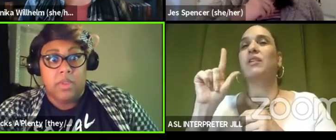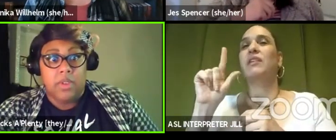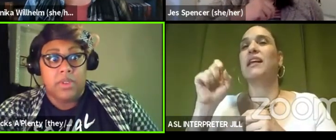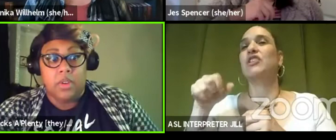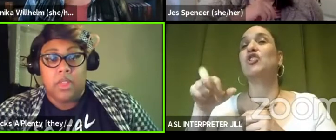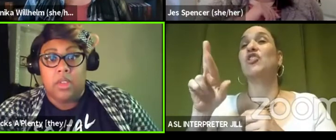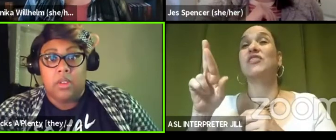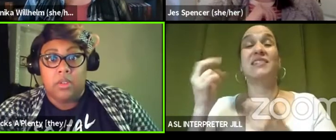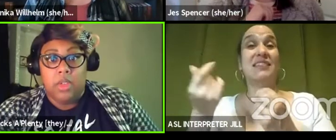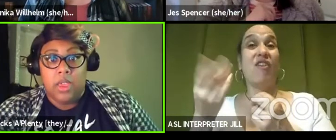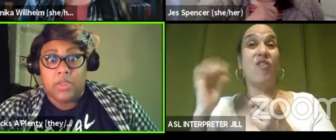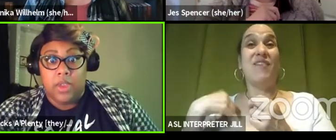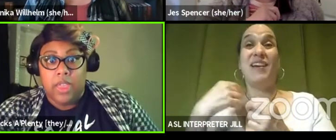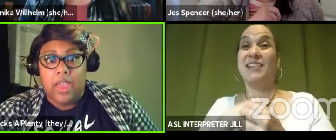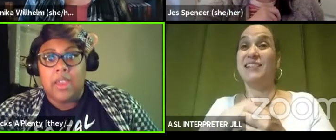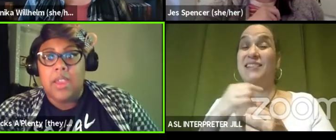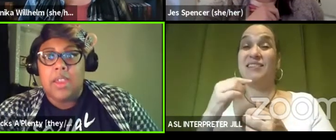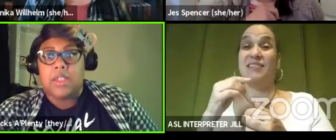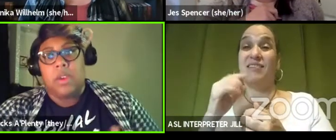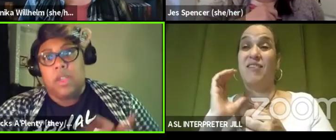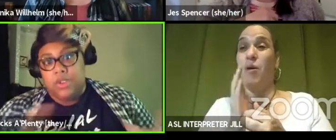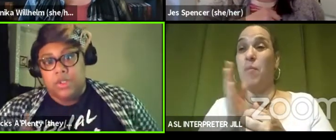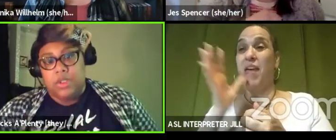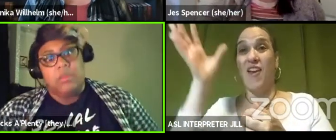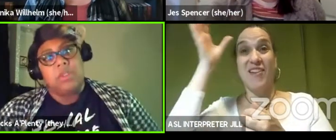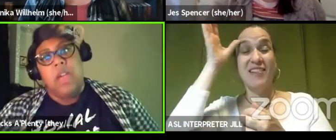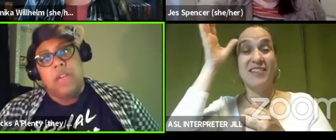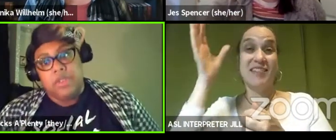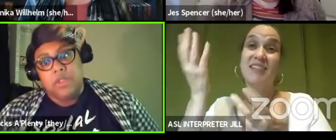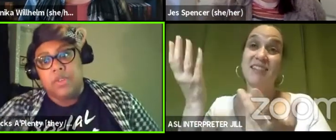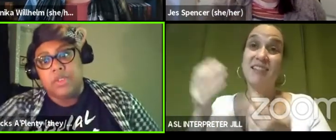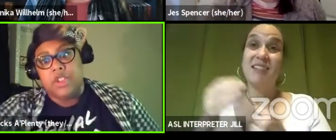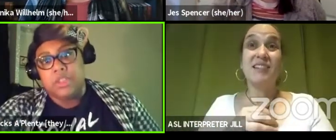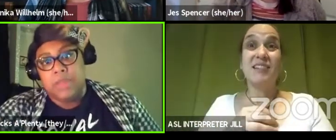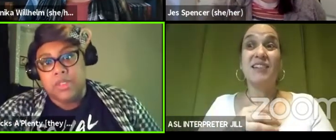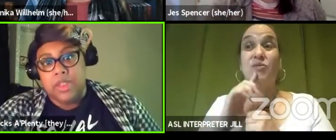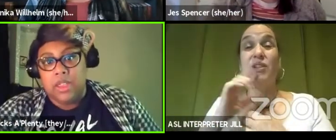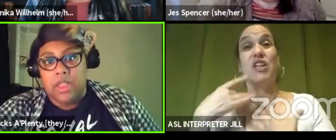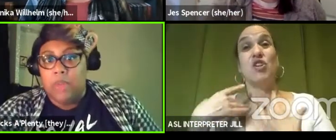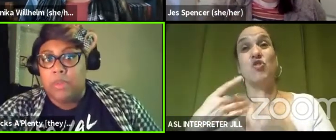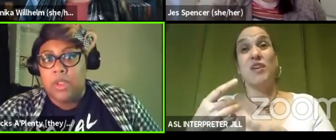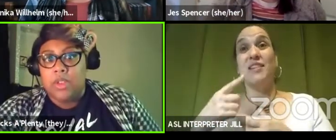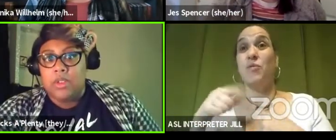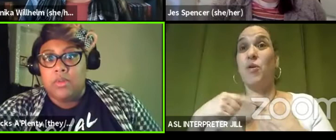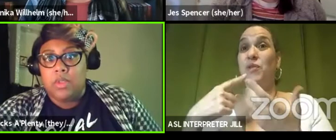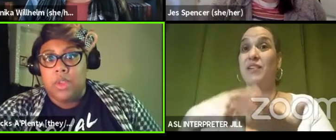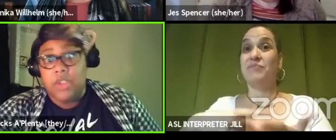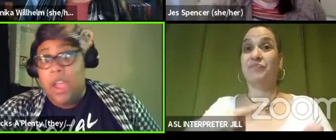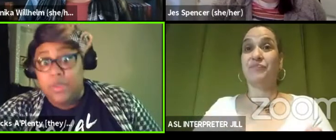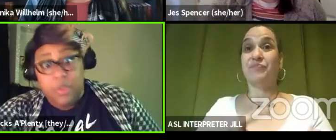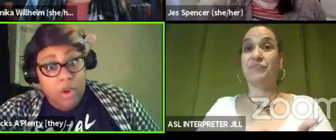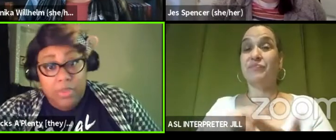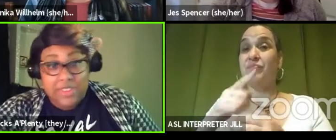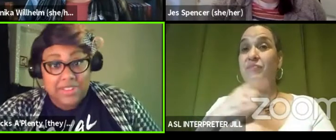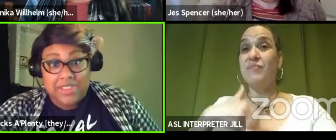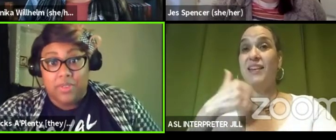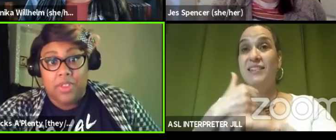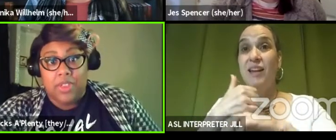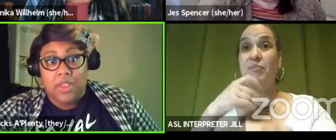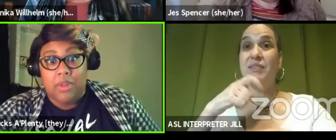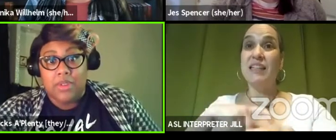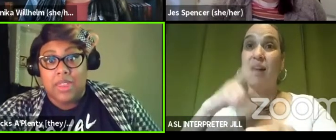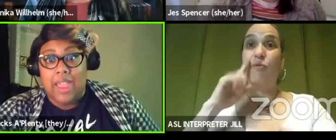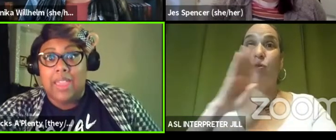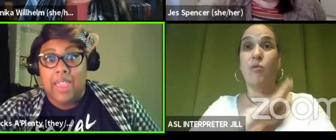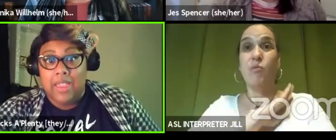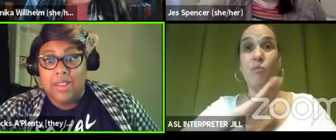and several of us who are like, kids, fuck that. It's very interesting when we start having these conversations about setting up, you know, times for board meetings and stuff like